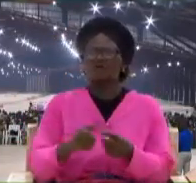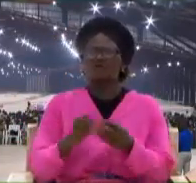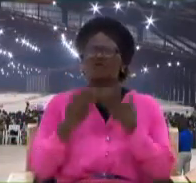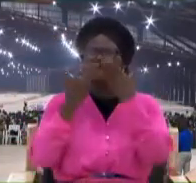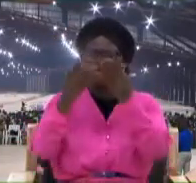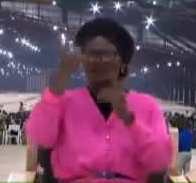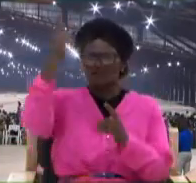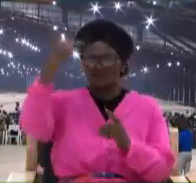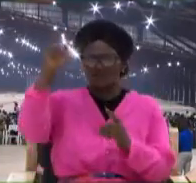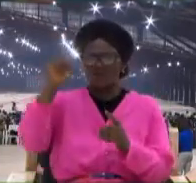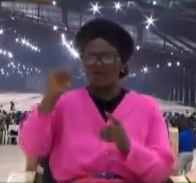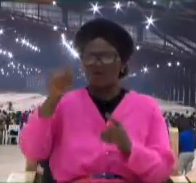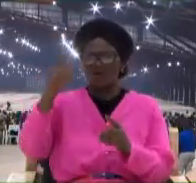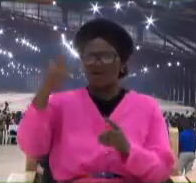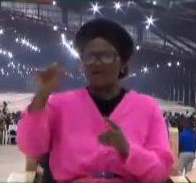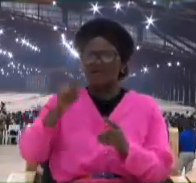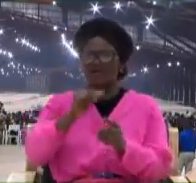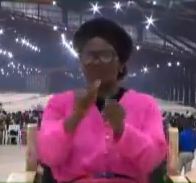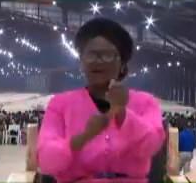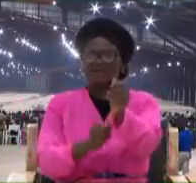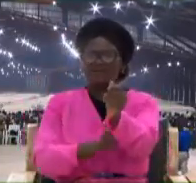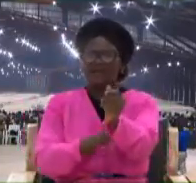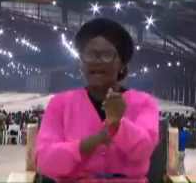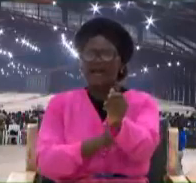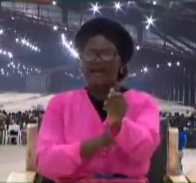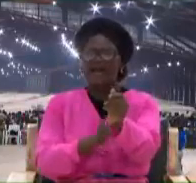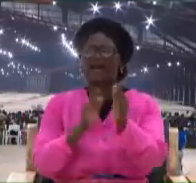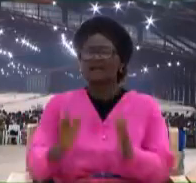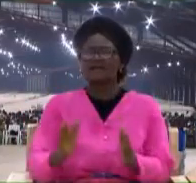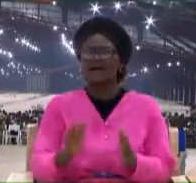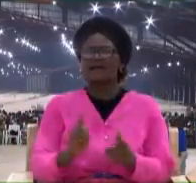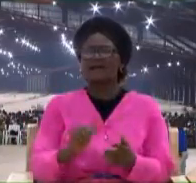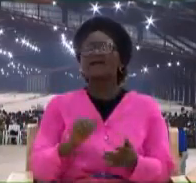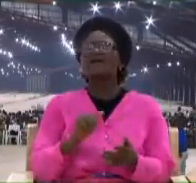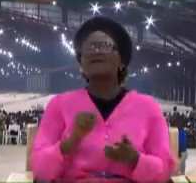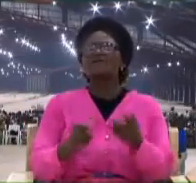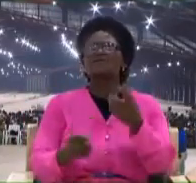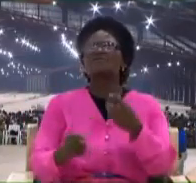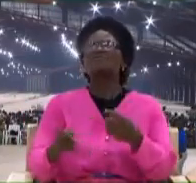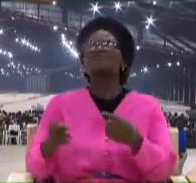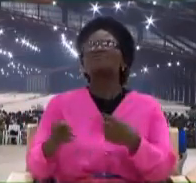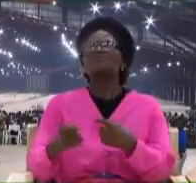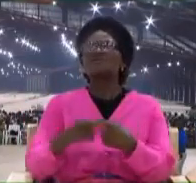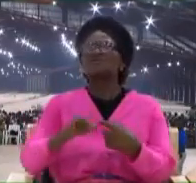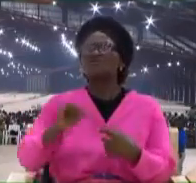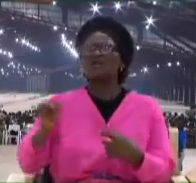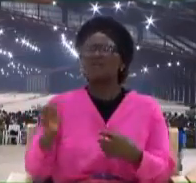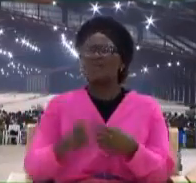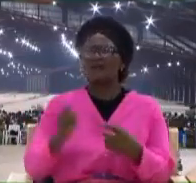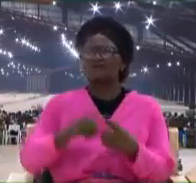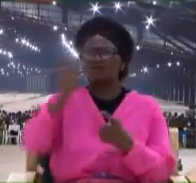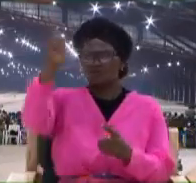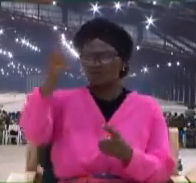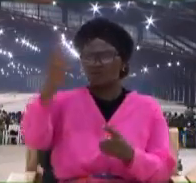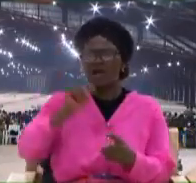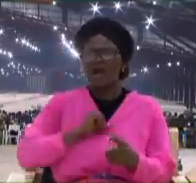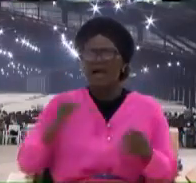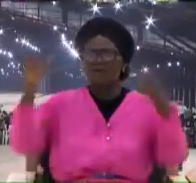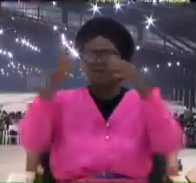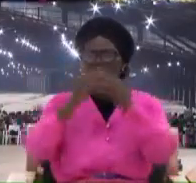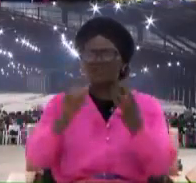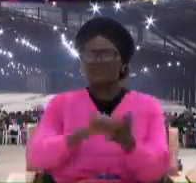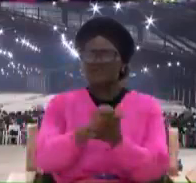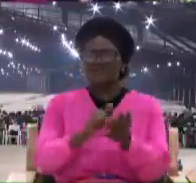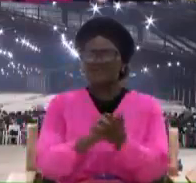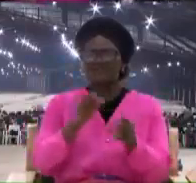who wants to return to you. Please accept our thanks in Jesus' name. I'm committing these people who